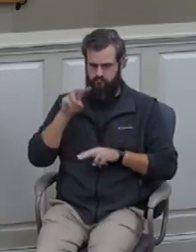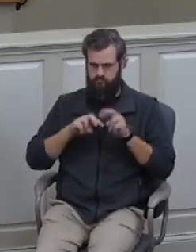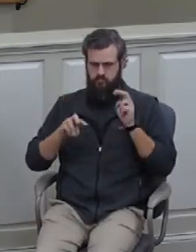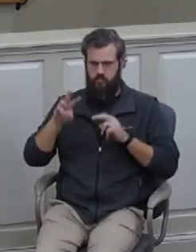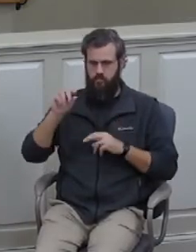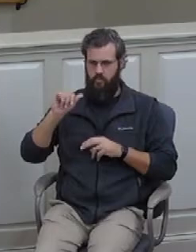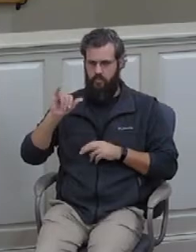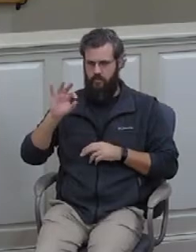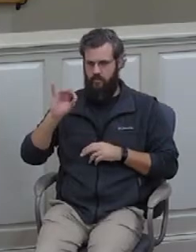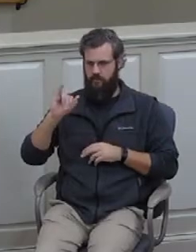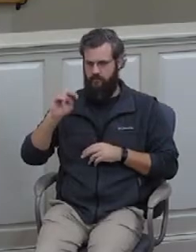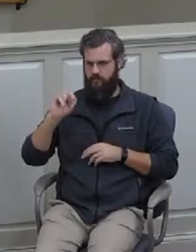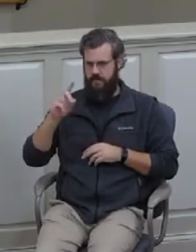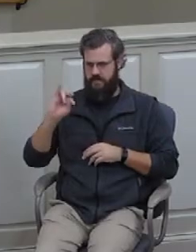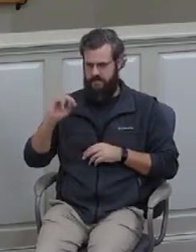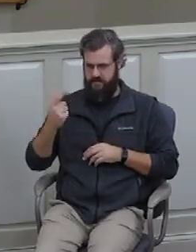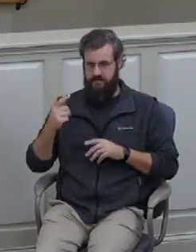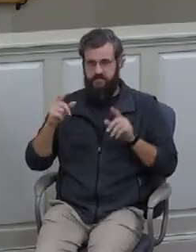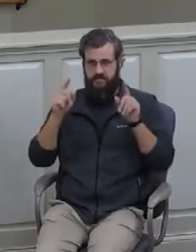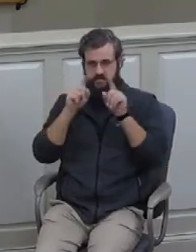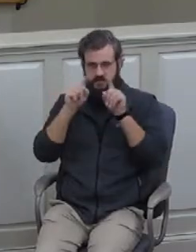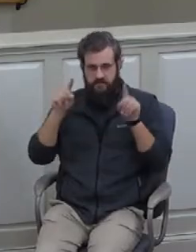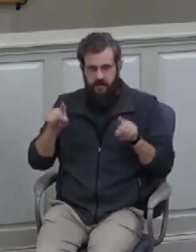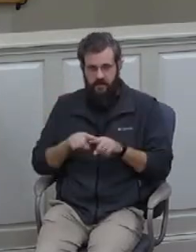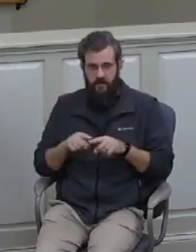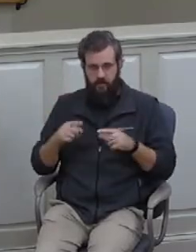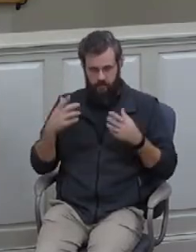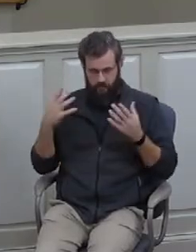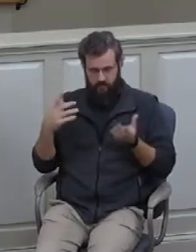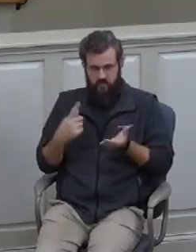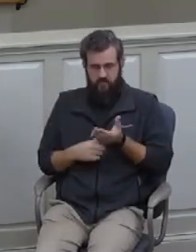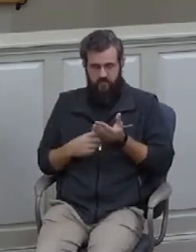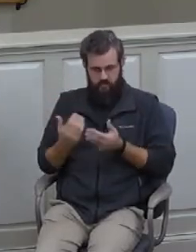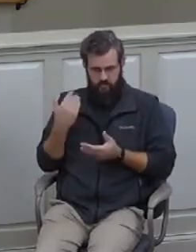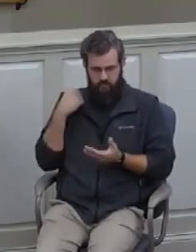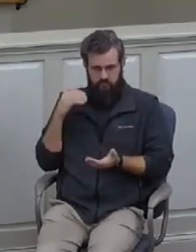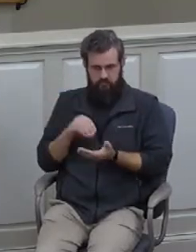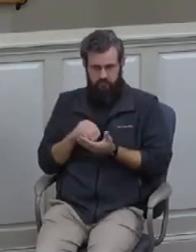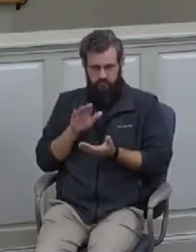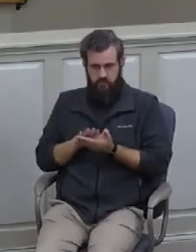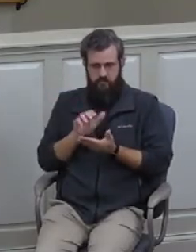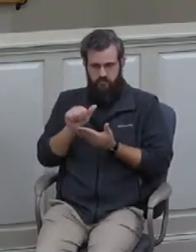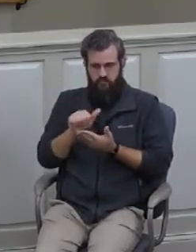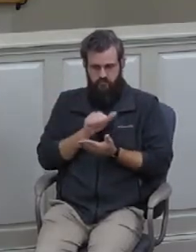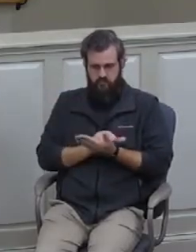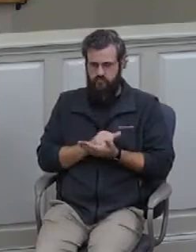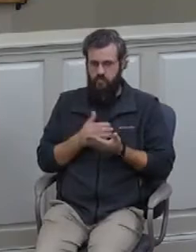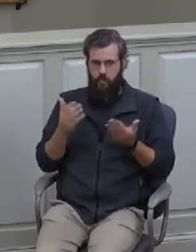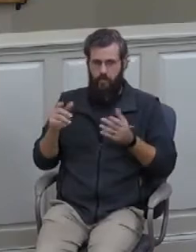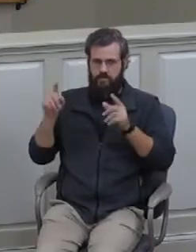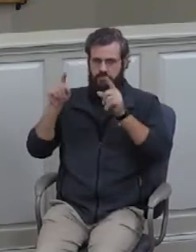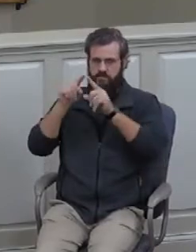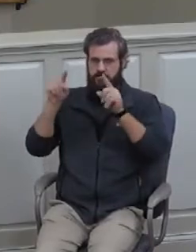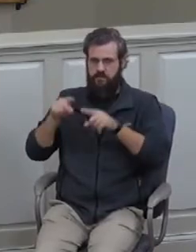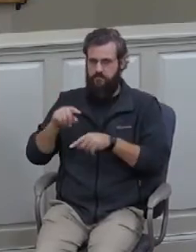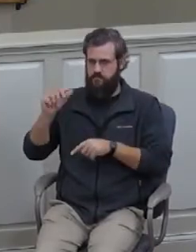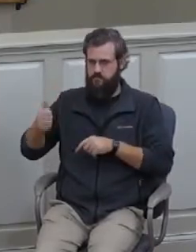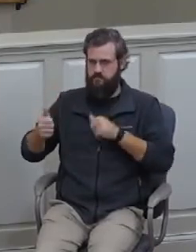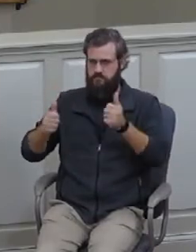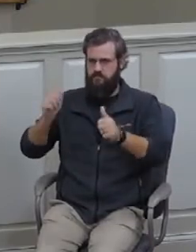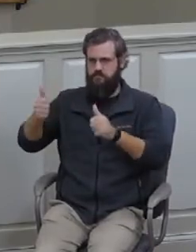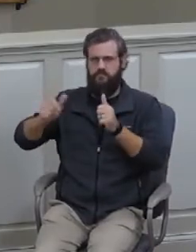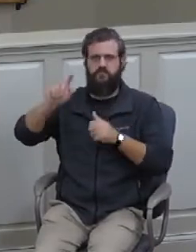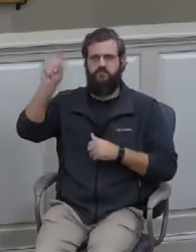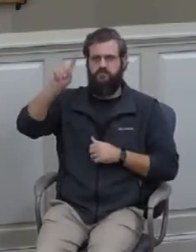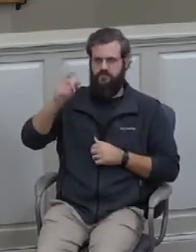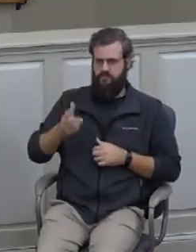signage. We talked about it before, bringing it as an agenda item. In terms of what signs are placed where, just I think there's 3 or